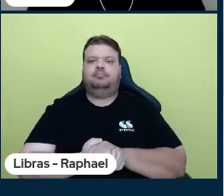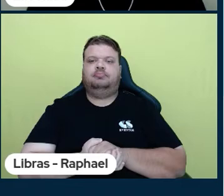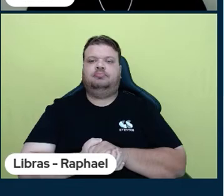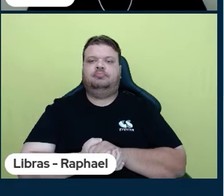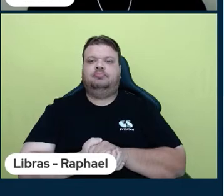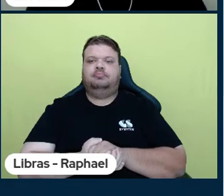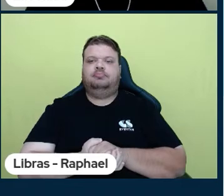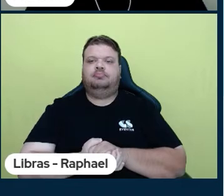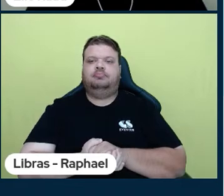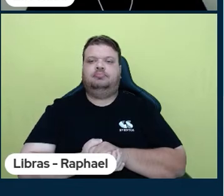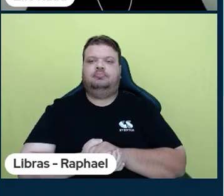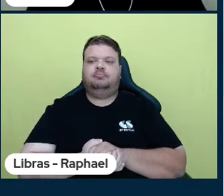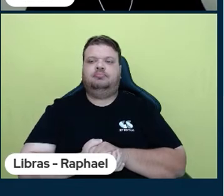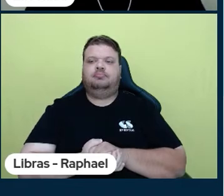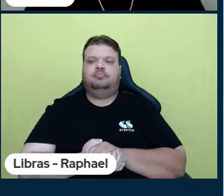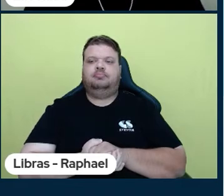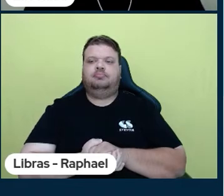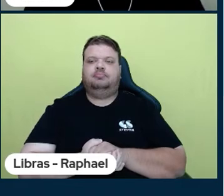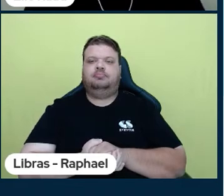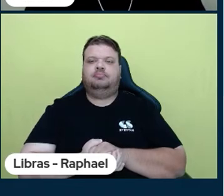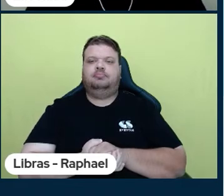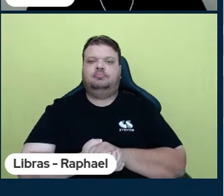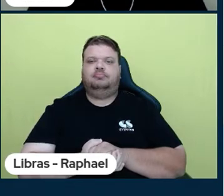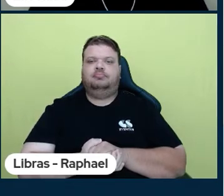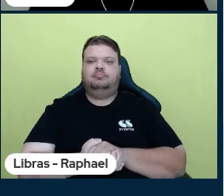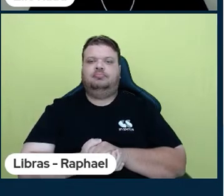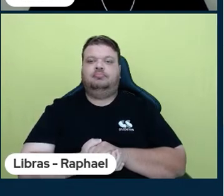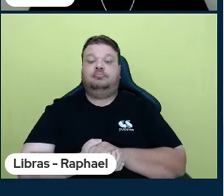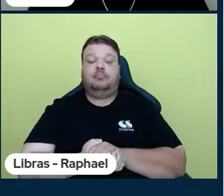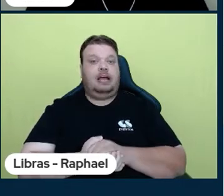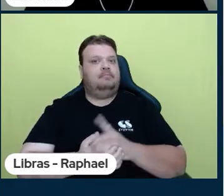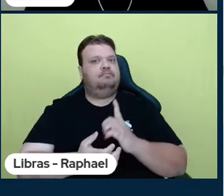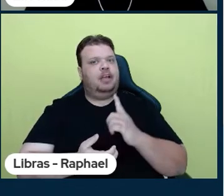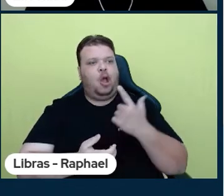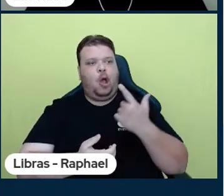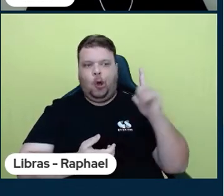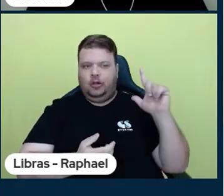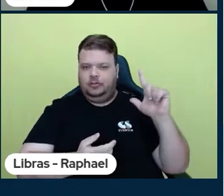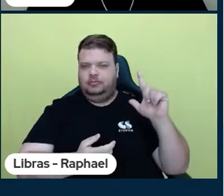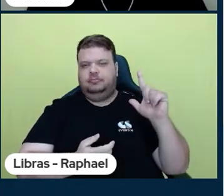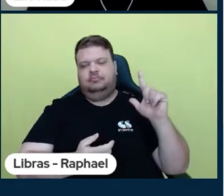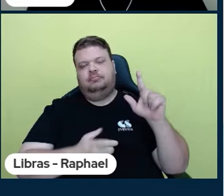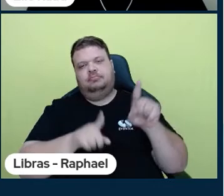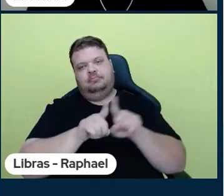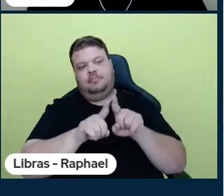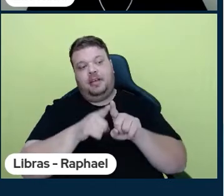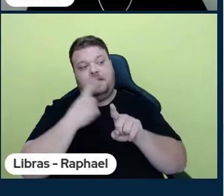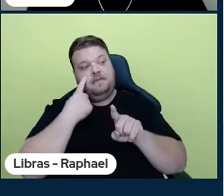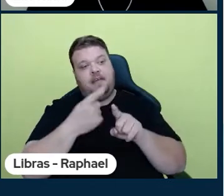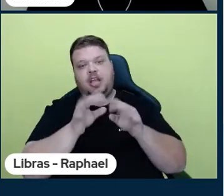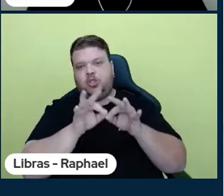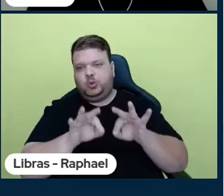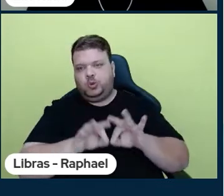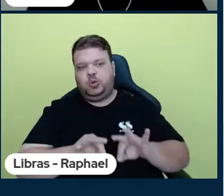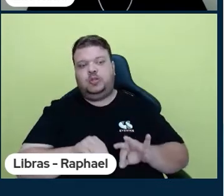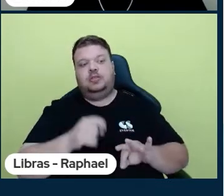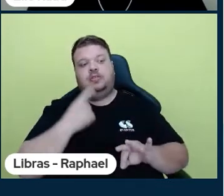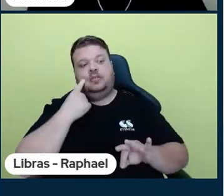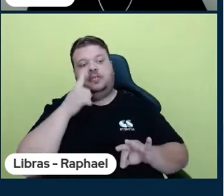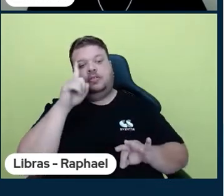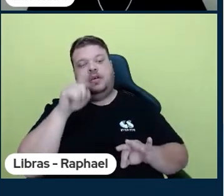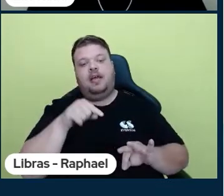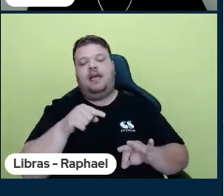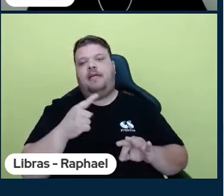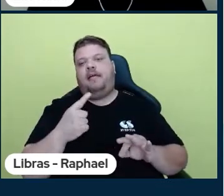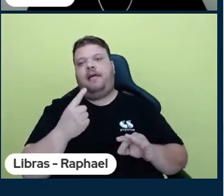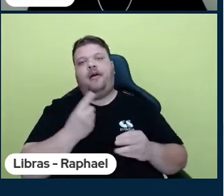relationships. It's a different schema. It's a very particular schema where we can put the question. For